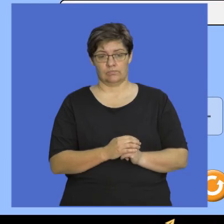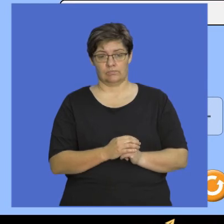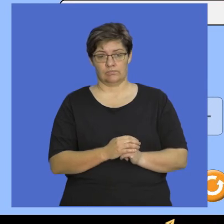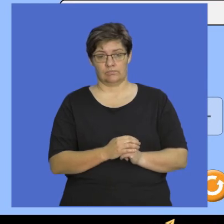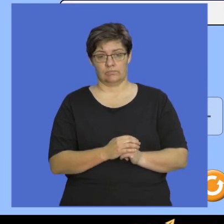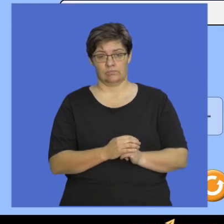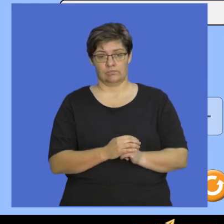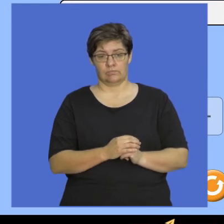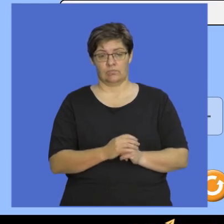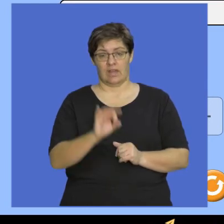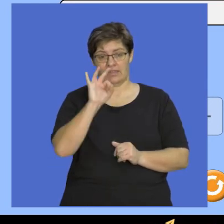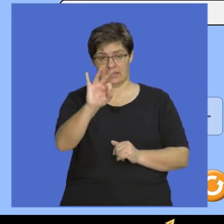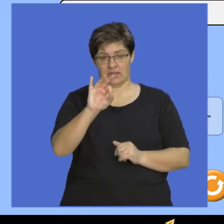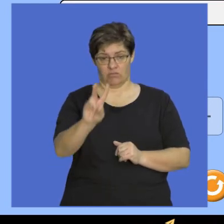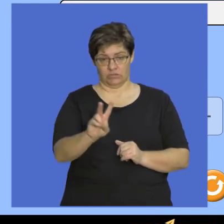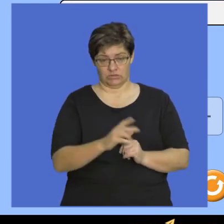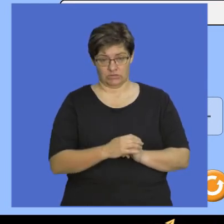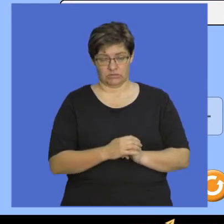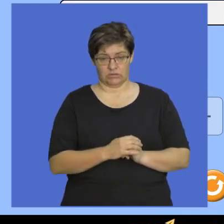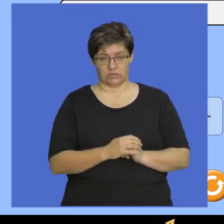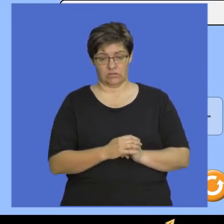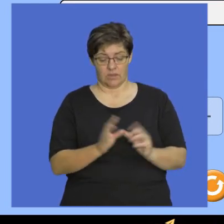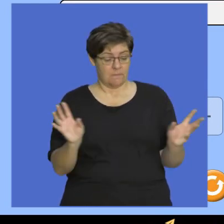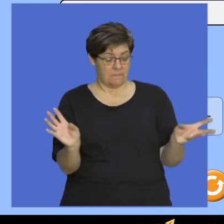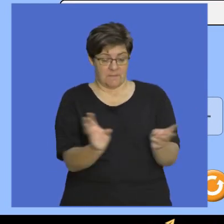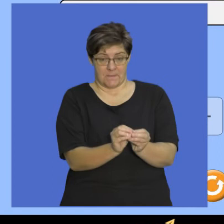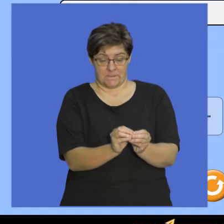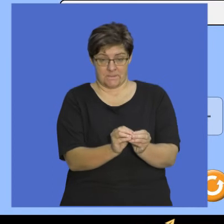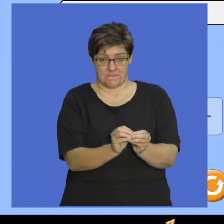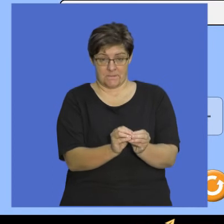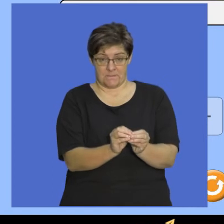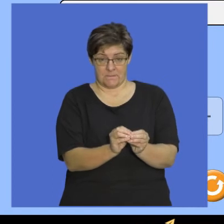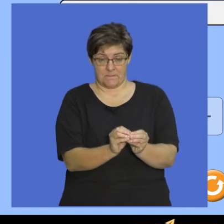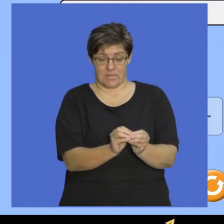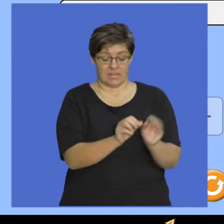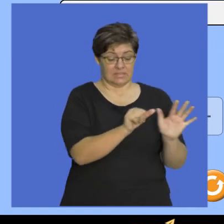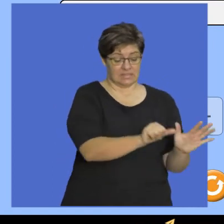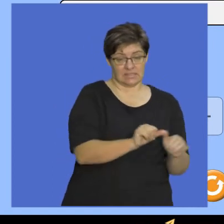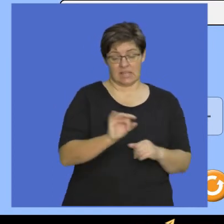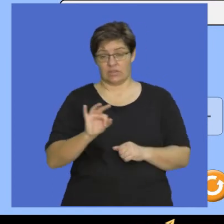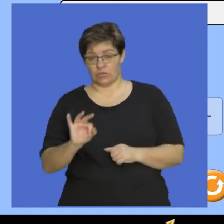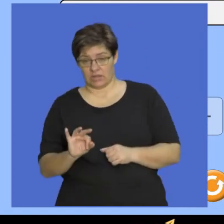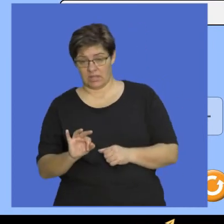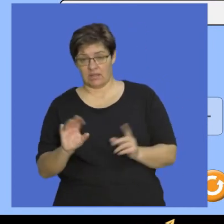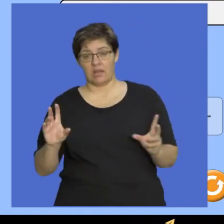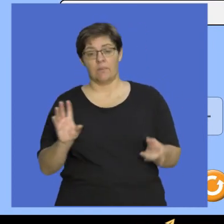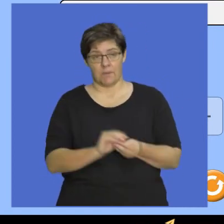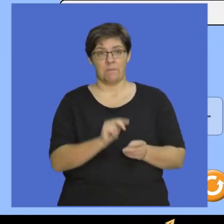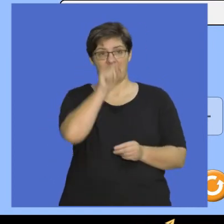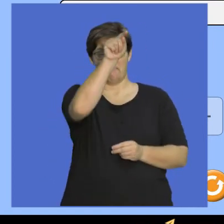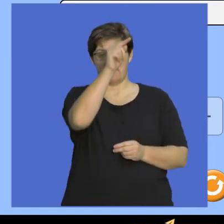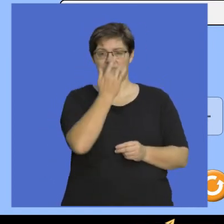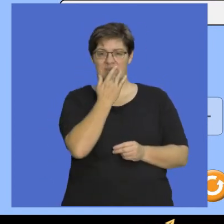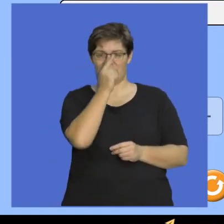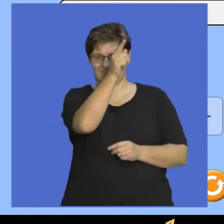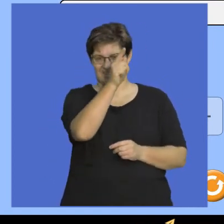is equals to 3 volts. So the sum of 3 and 6 volts gave us the total of 9 volts,